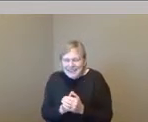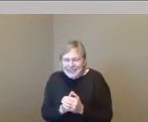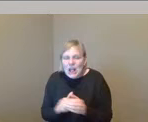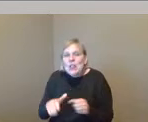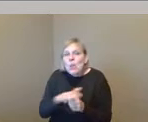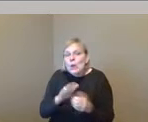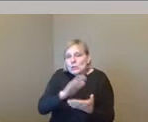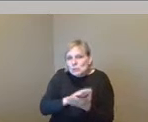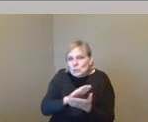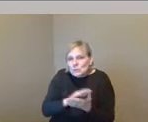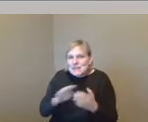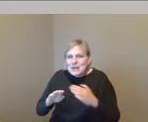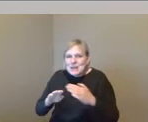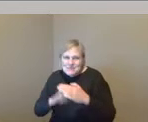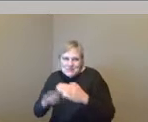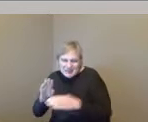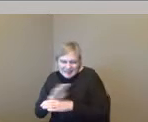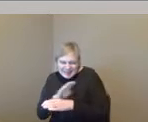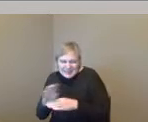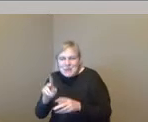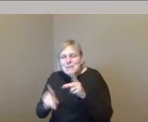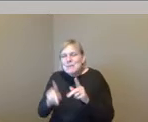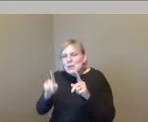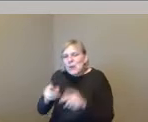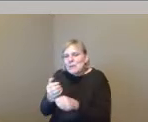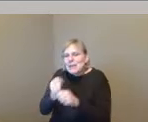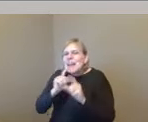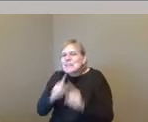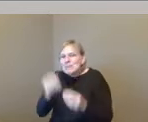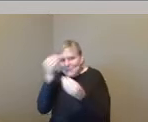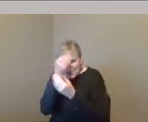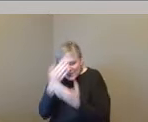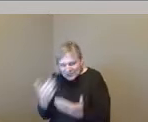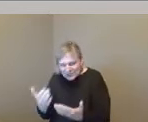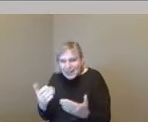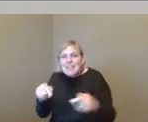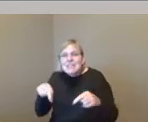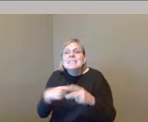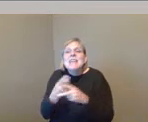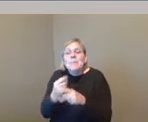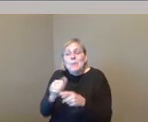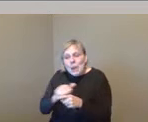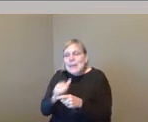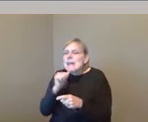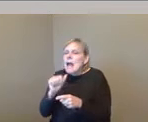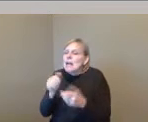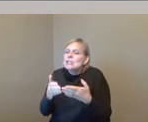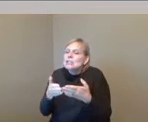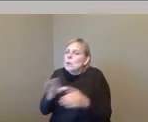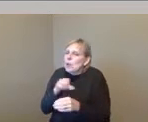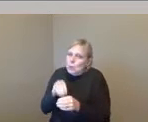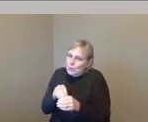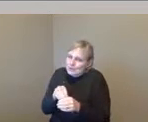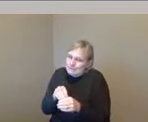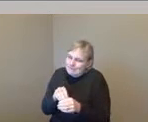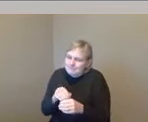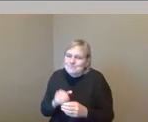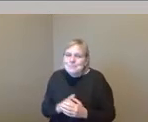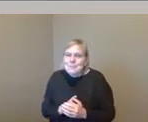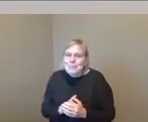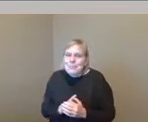local businesses, trusted places where people go to get answers and information. This type of training is not generally included